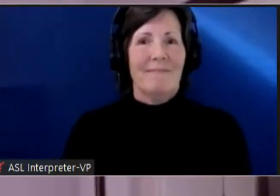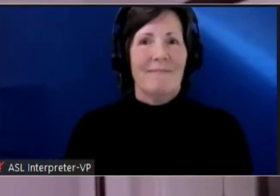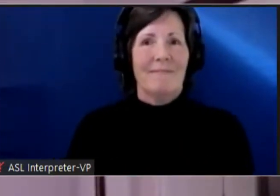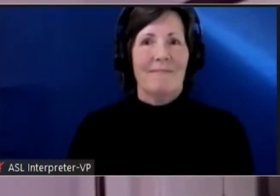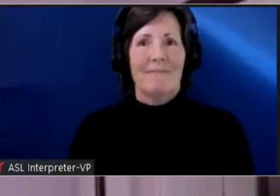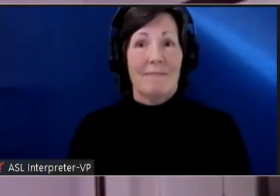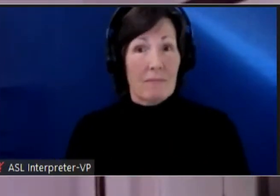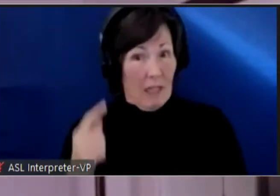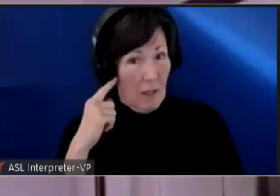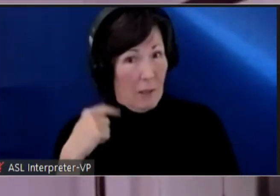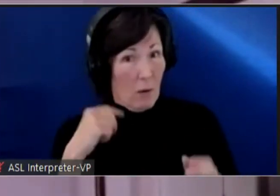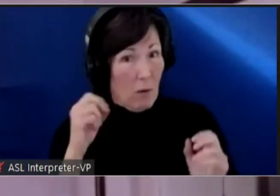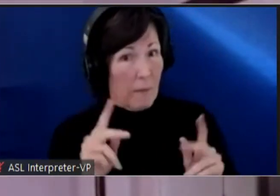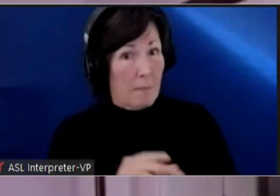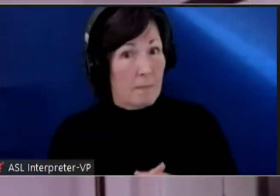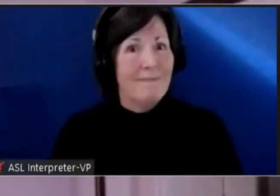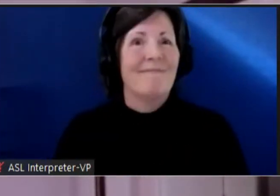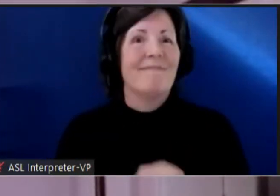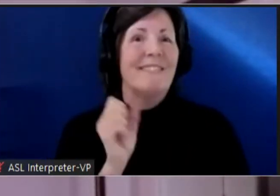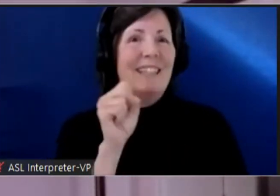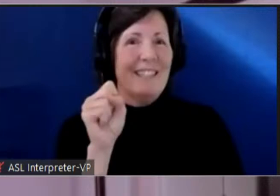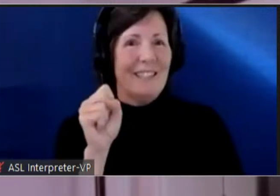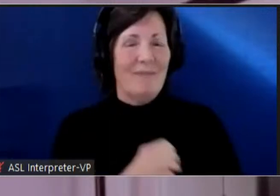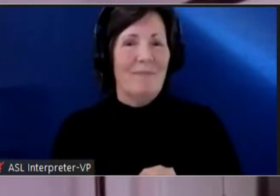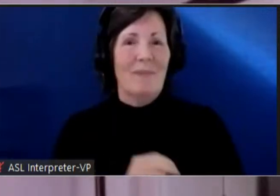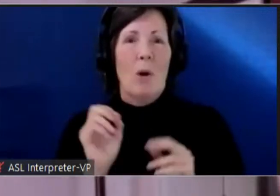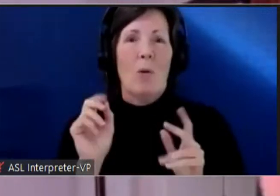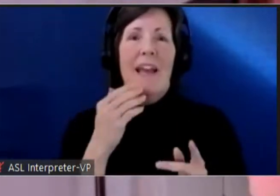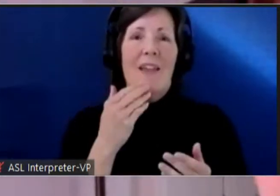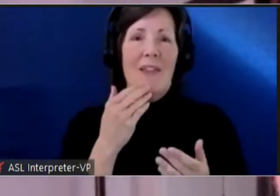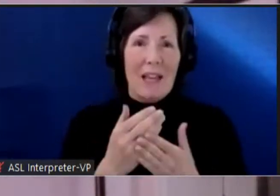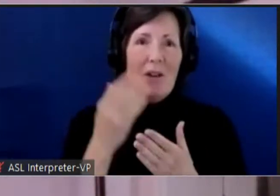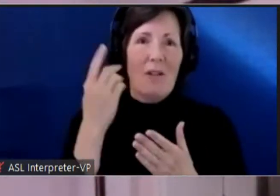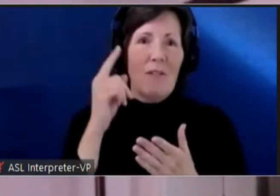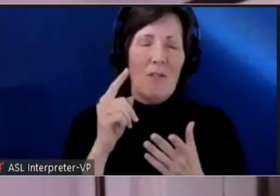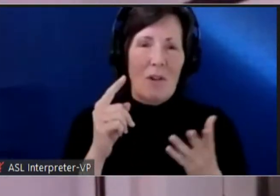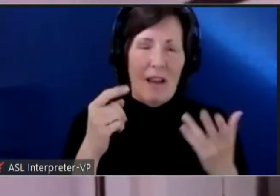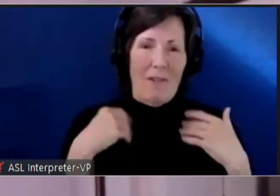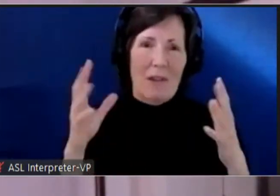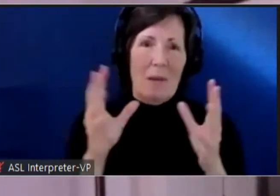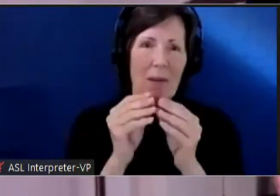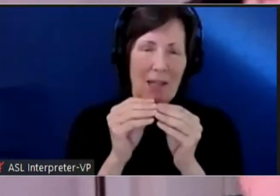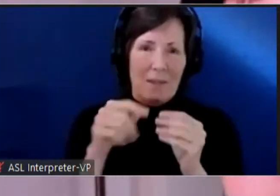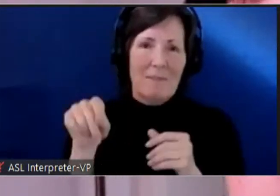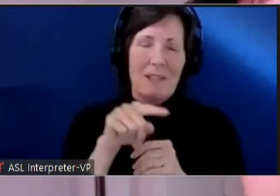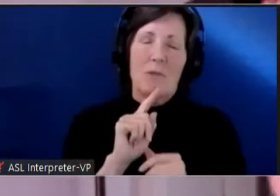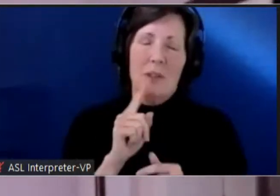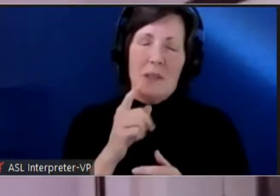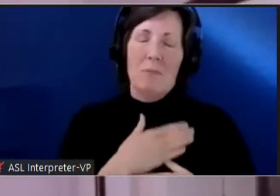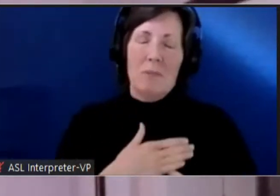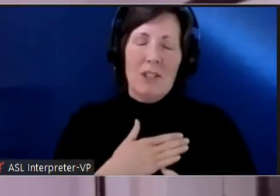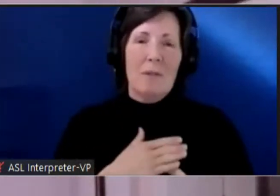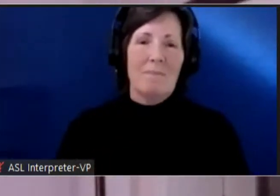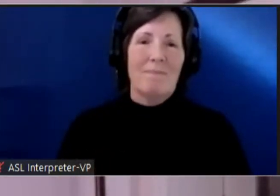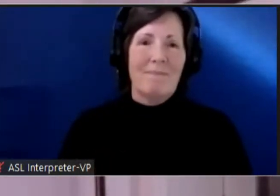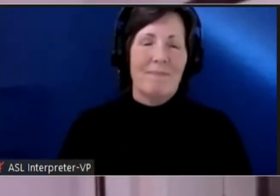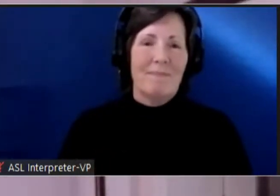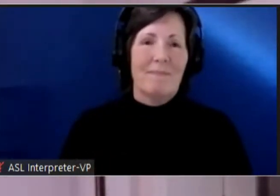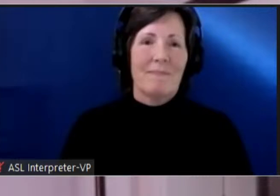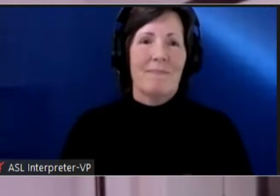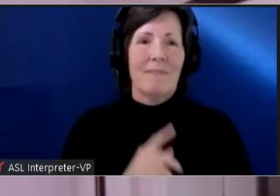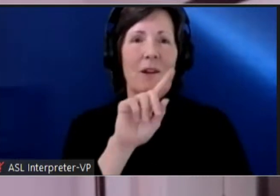Can you guys hear me? Yes. Hey, thank you for hosting, all of you. Appreciate it. First question I